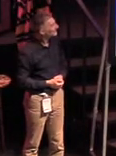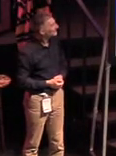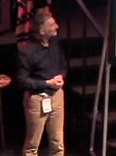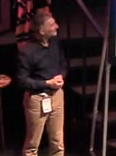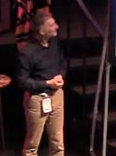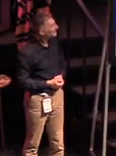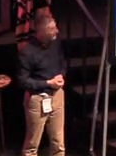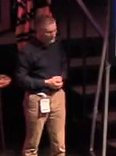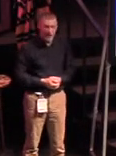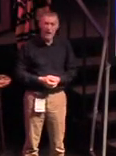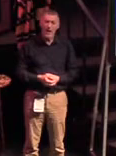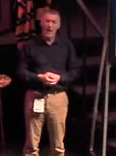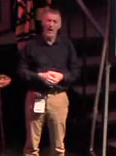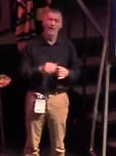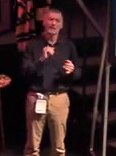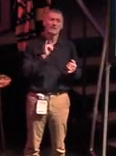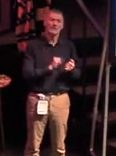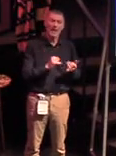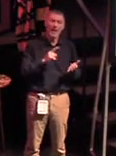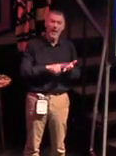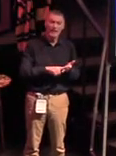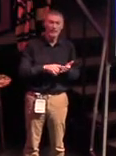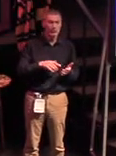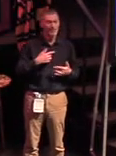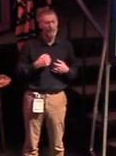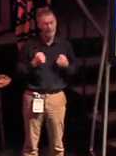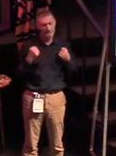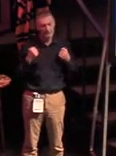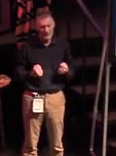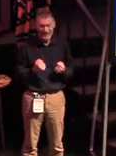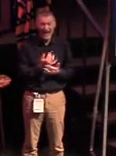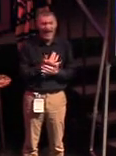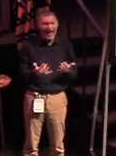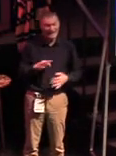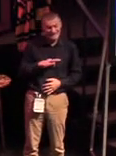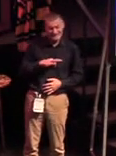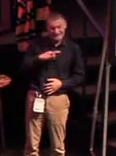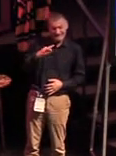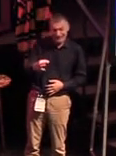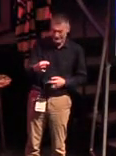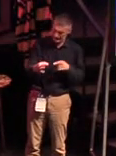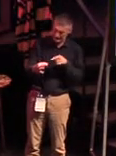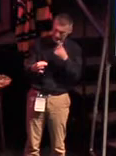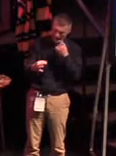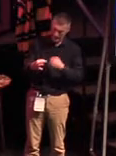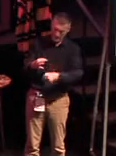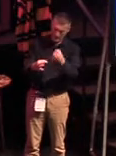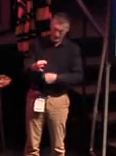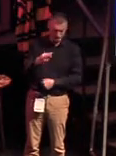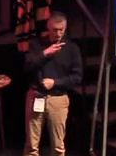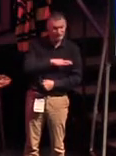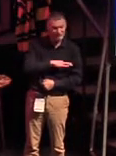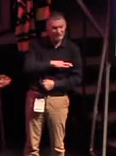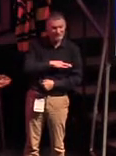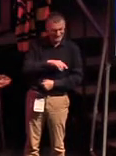At the heart of Sour Lemons is the belief that any disadvantage in life can be your biggest advantage, so your biggest sour lemon can